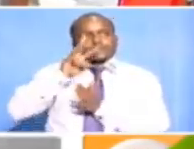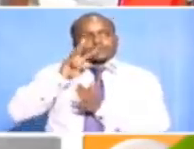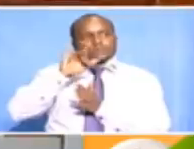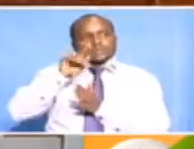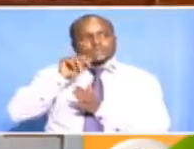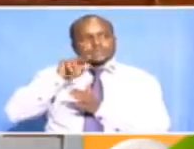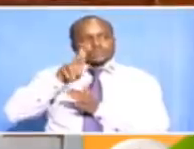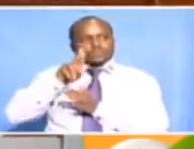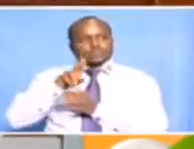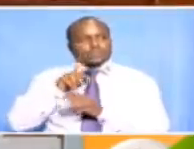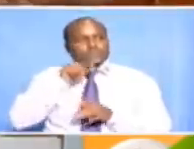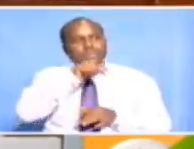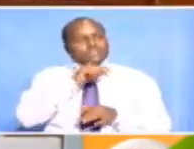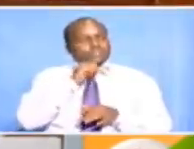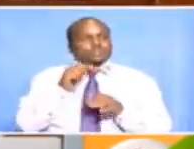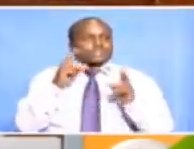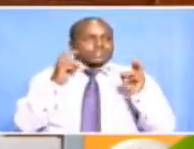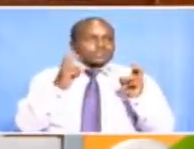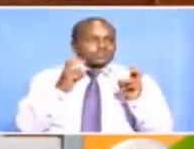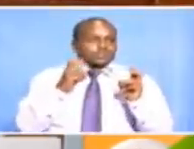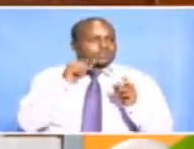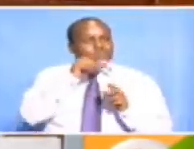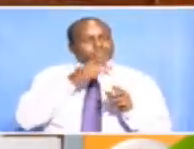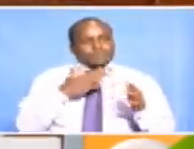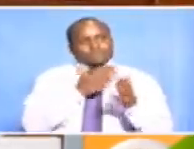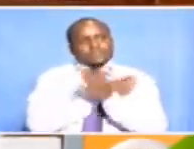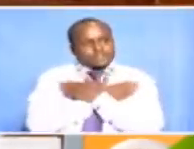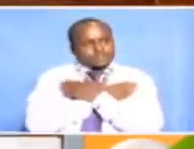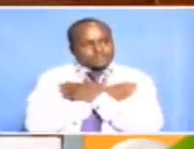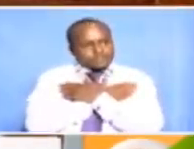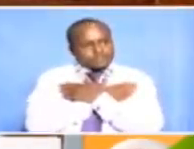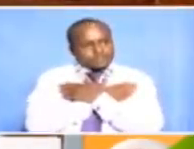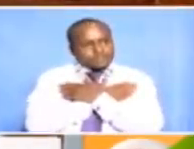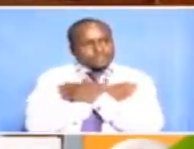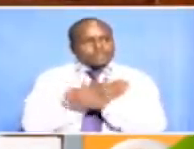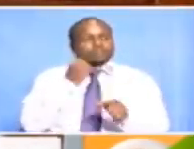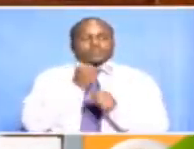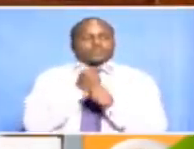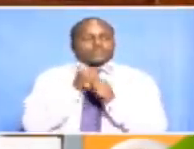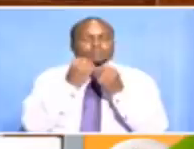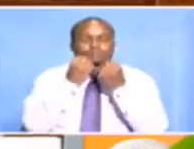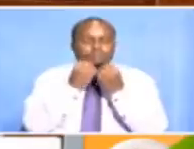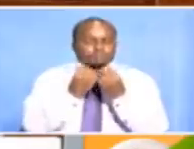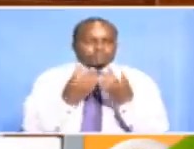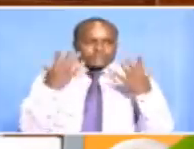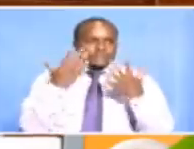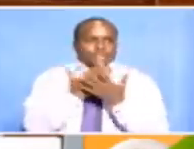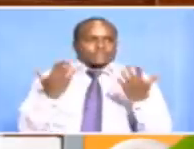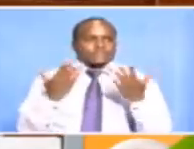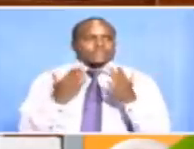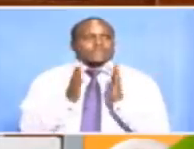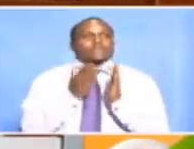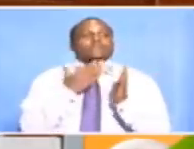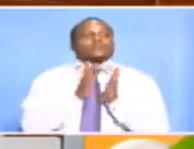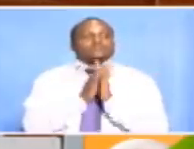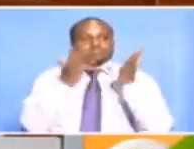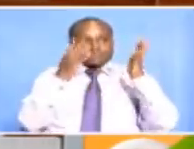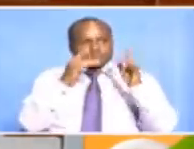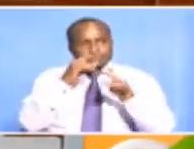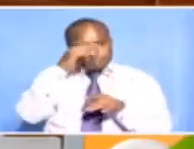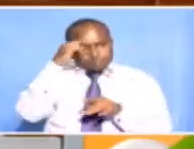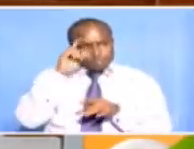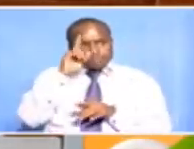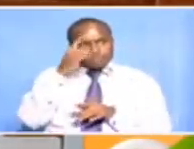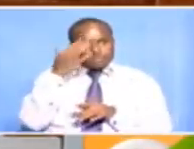issue. Because Waititu is my friend. We've been doing so many things together. And I want to compliment him because he's one of the